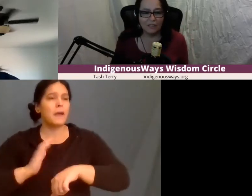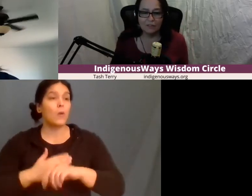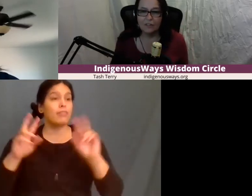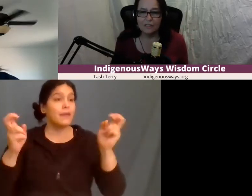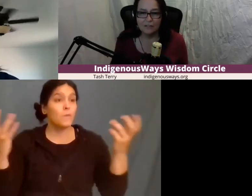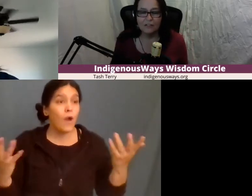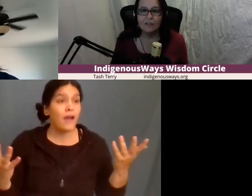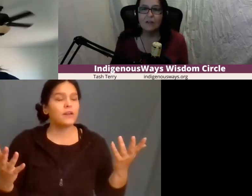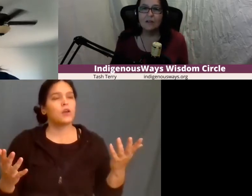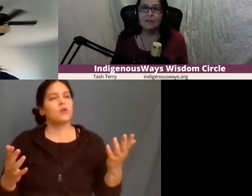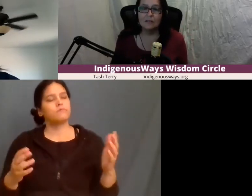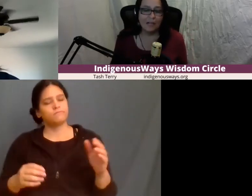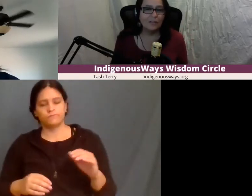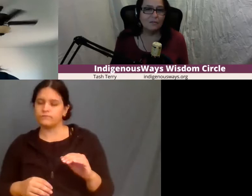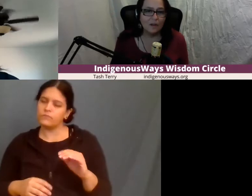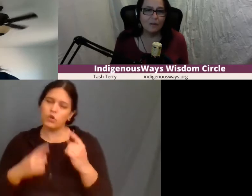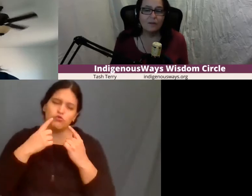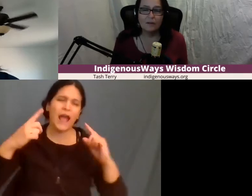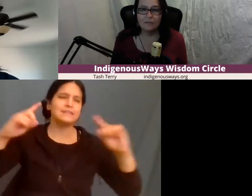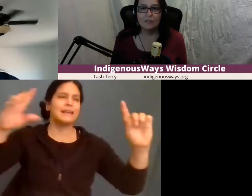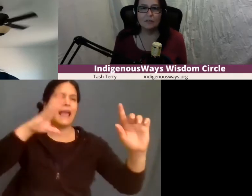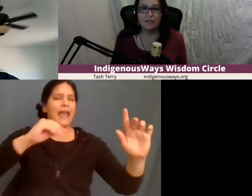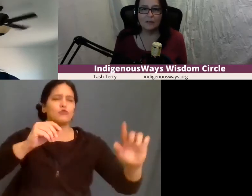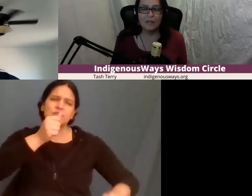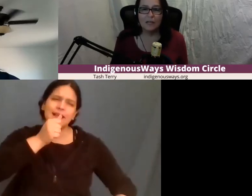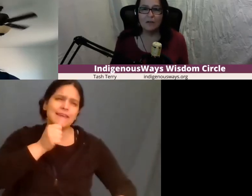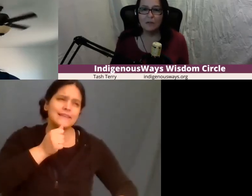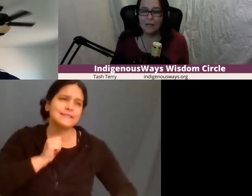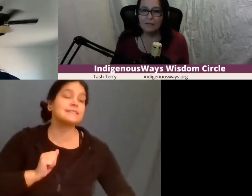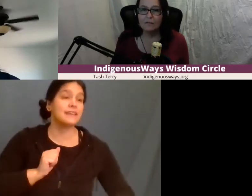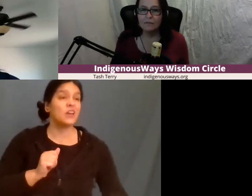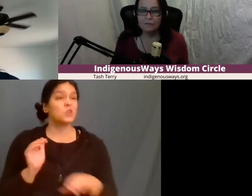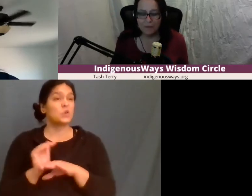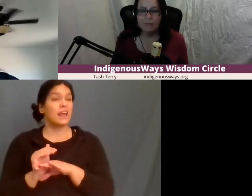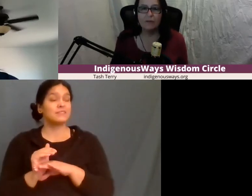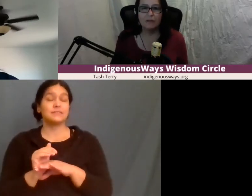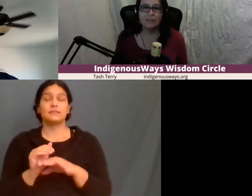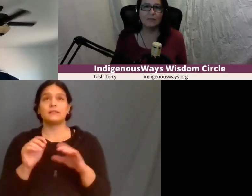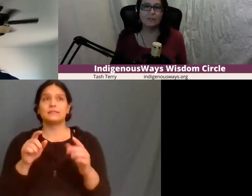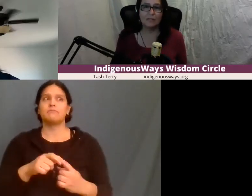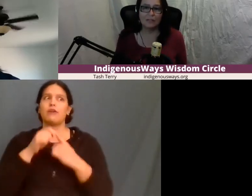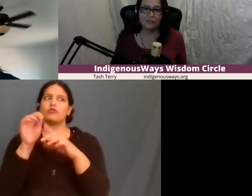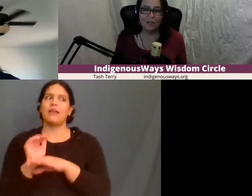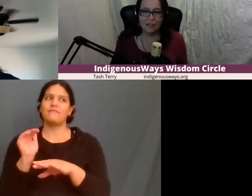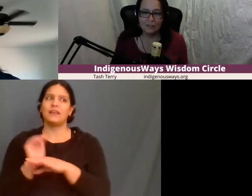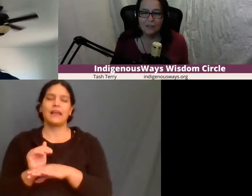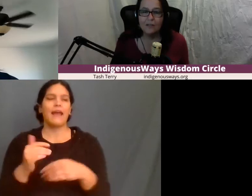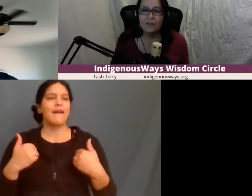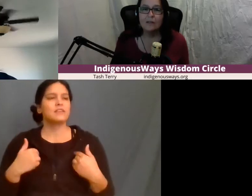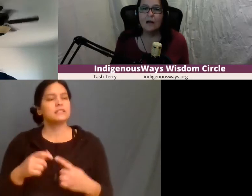and resilience. Tonight is a very, very special evening. We have a very, very special guest